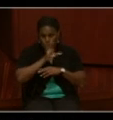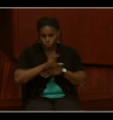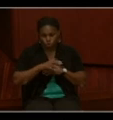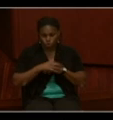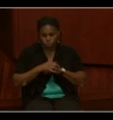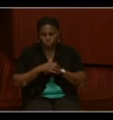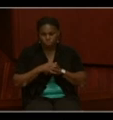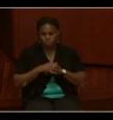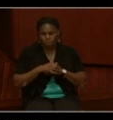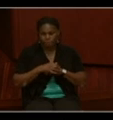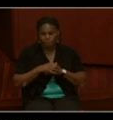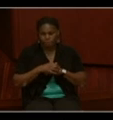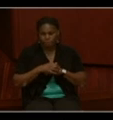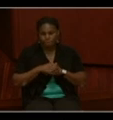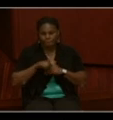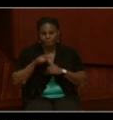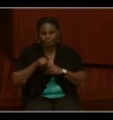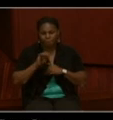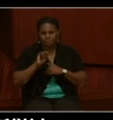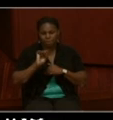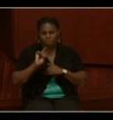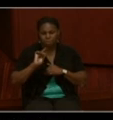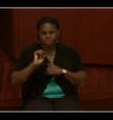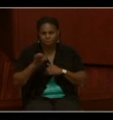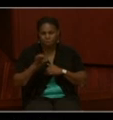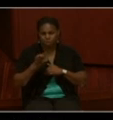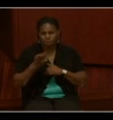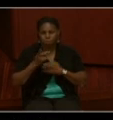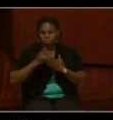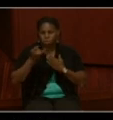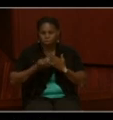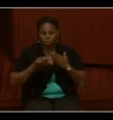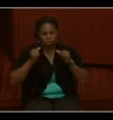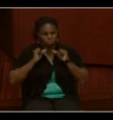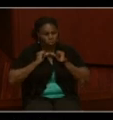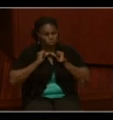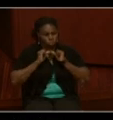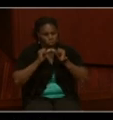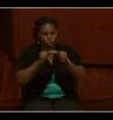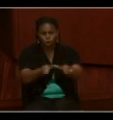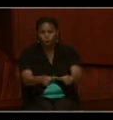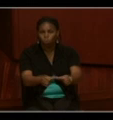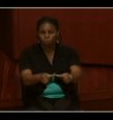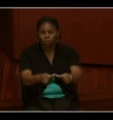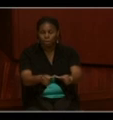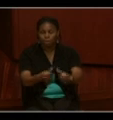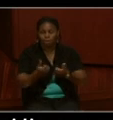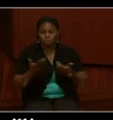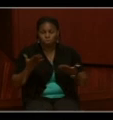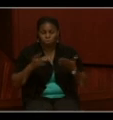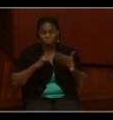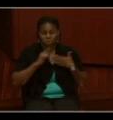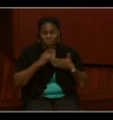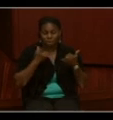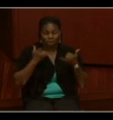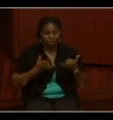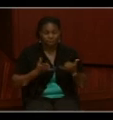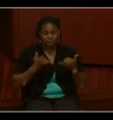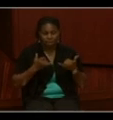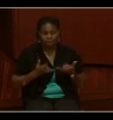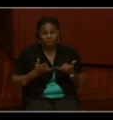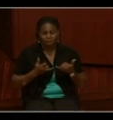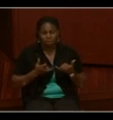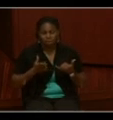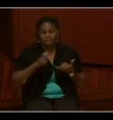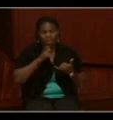These indexing projects are ongoing, so if you may check now and find, you may check now